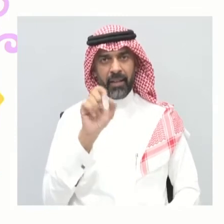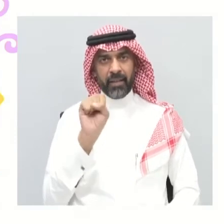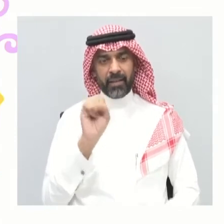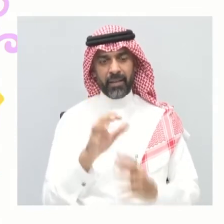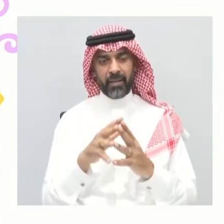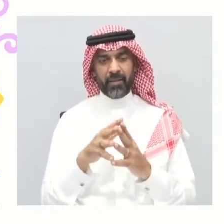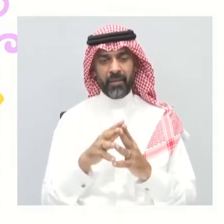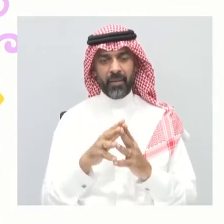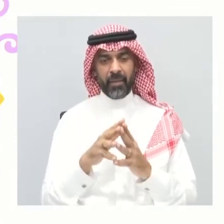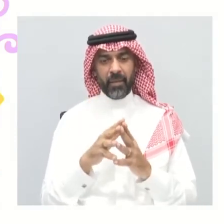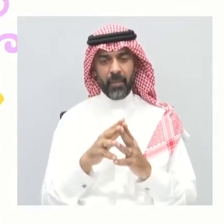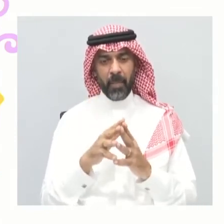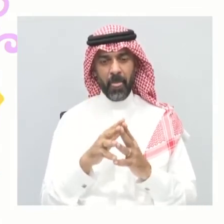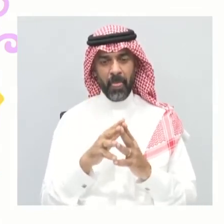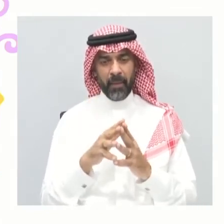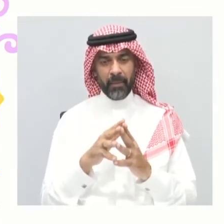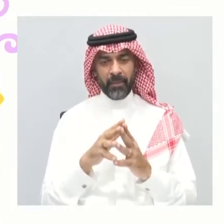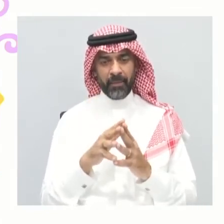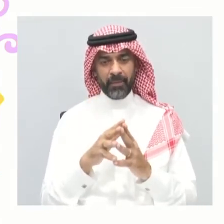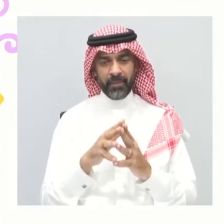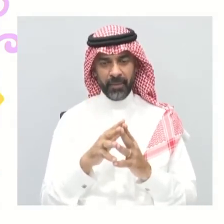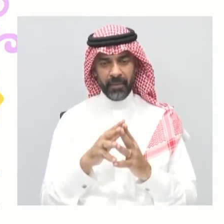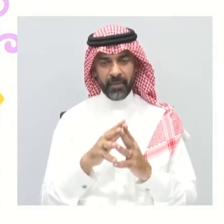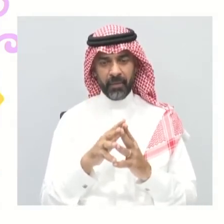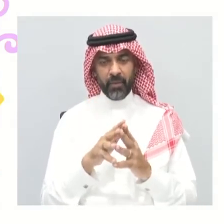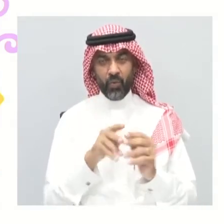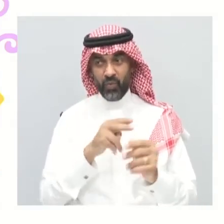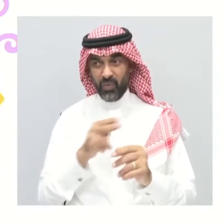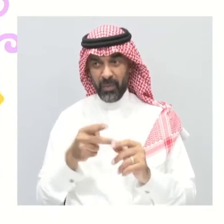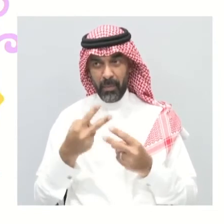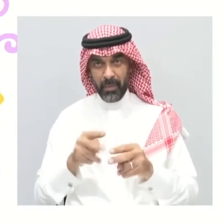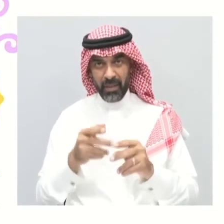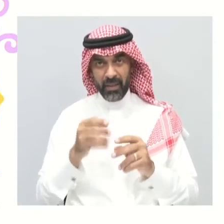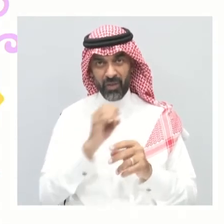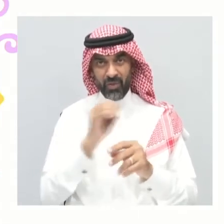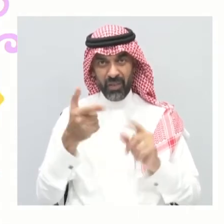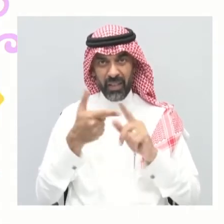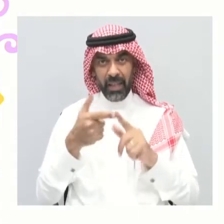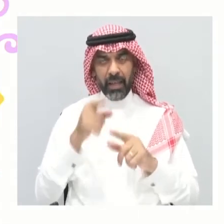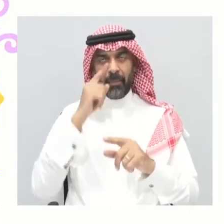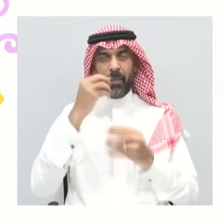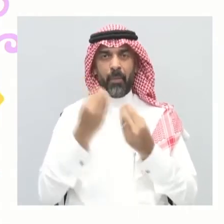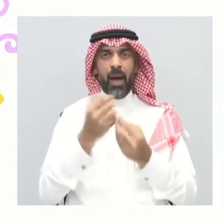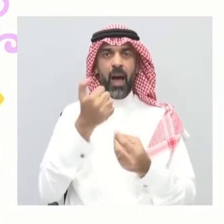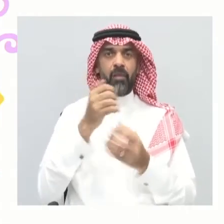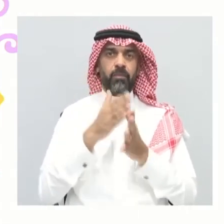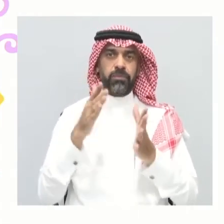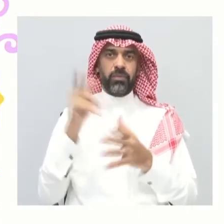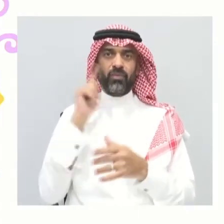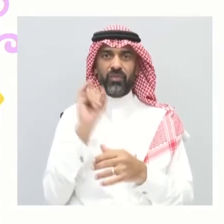We begin a sentence with a capital letter. It's windy today.